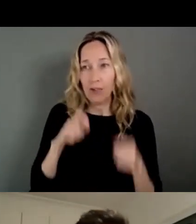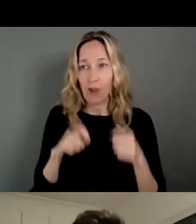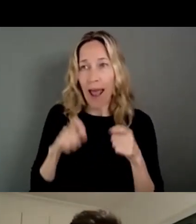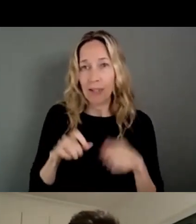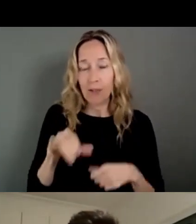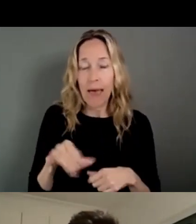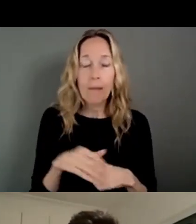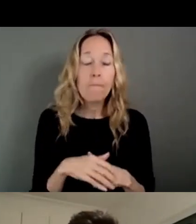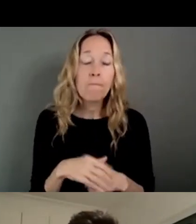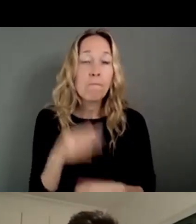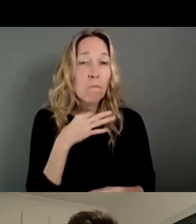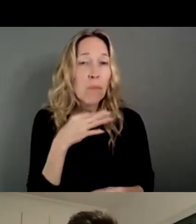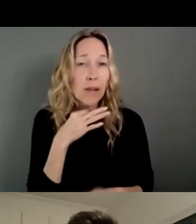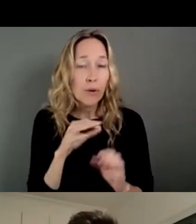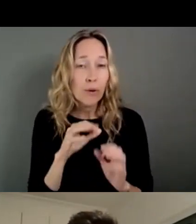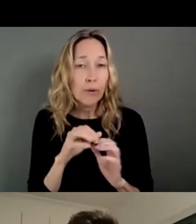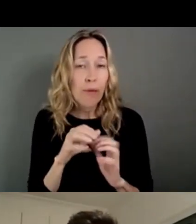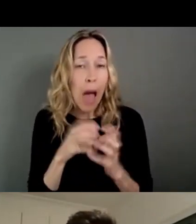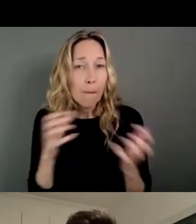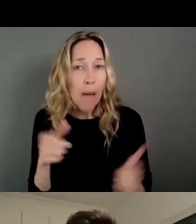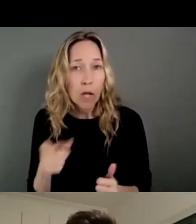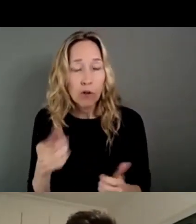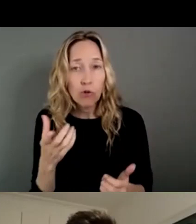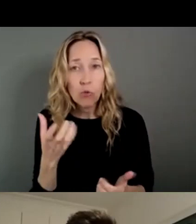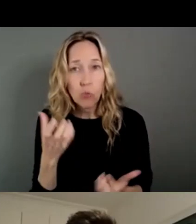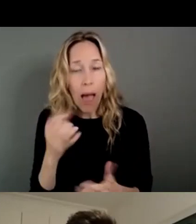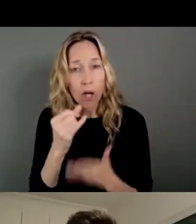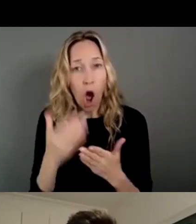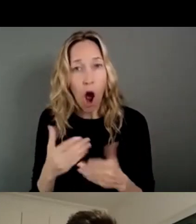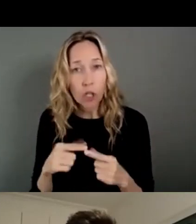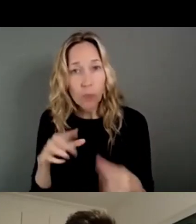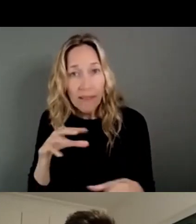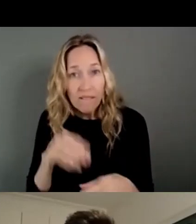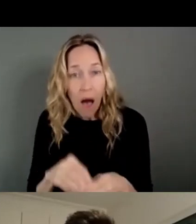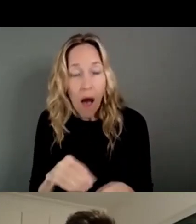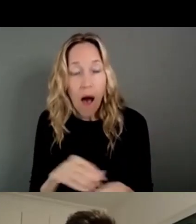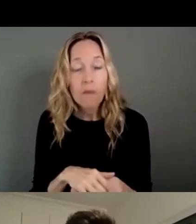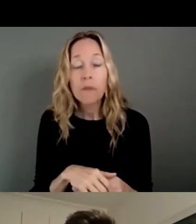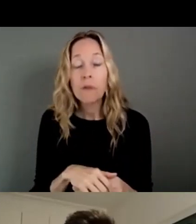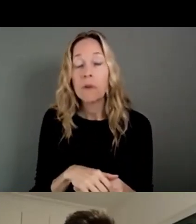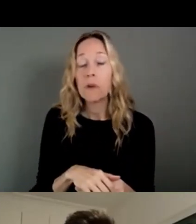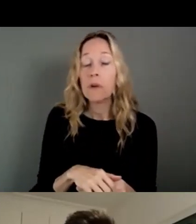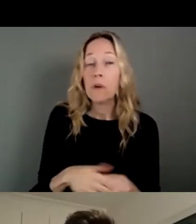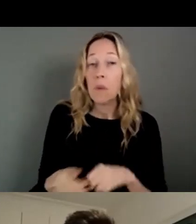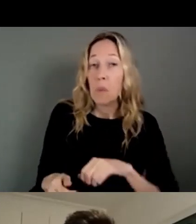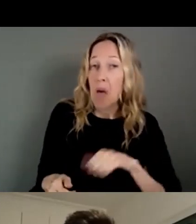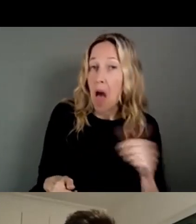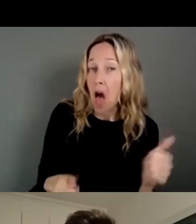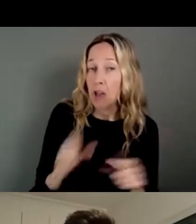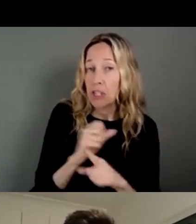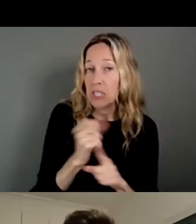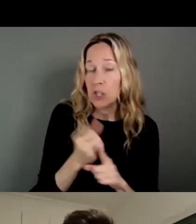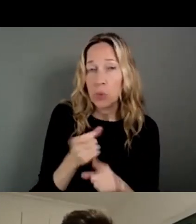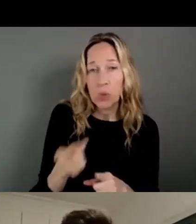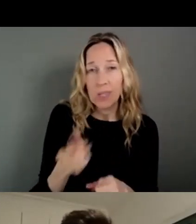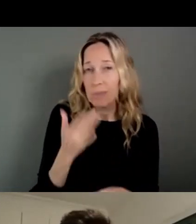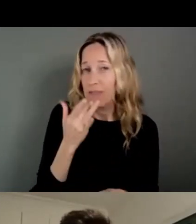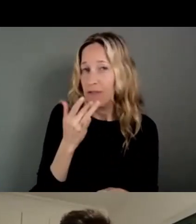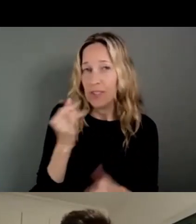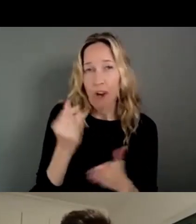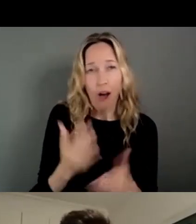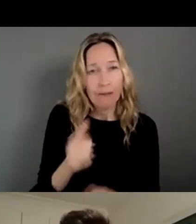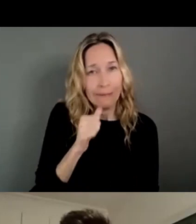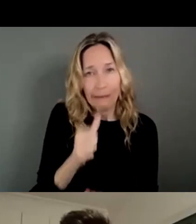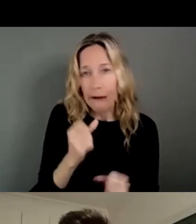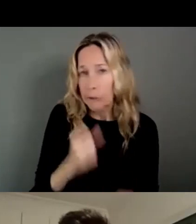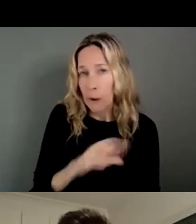involved, where are the places where you don't necessarily want an artist to be overly involved. I'm curious how that works for you. I had a